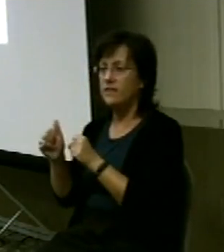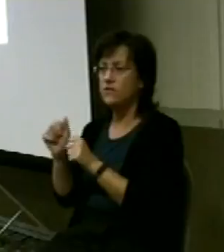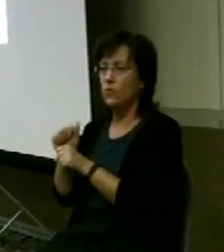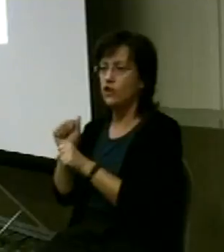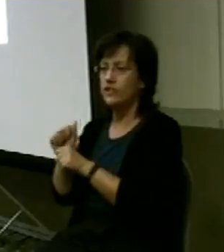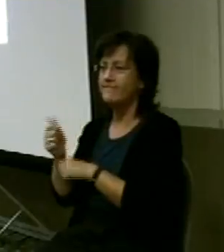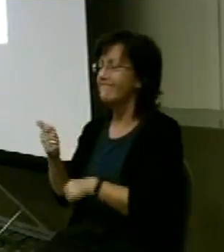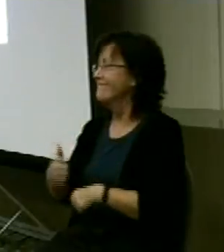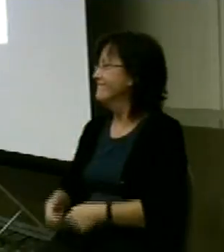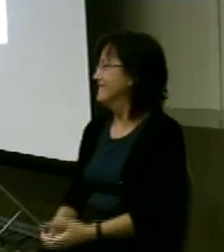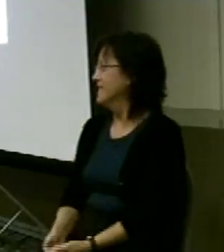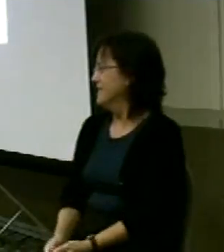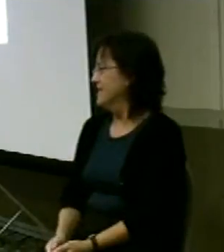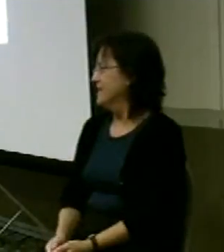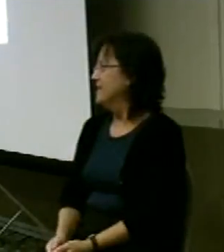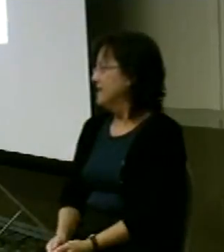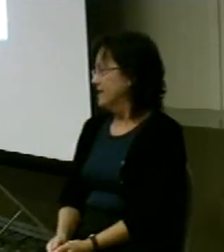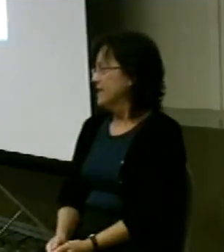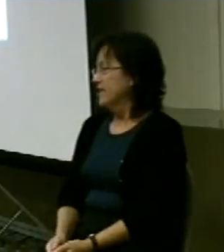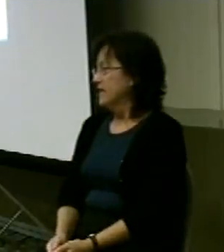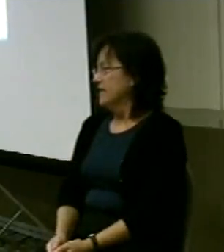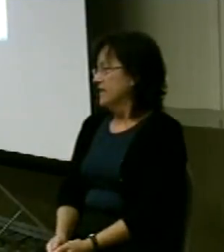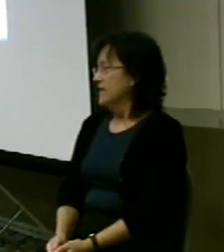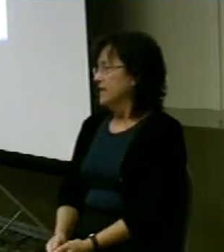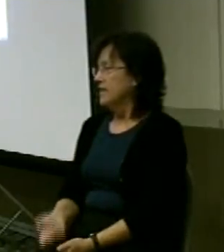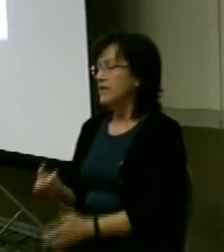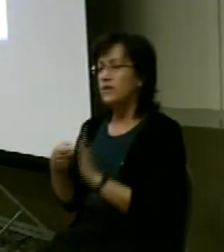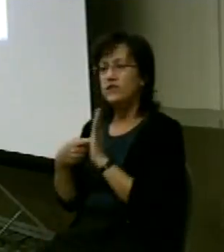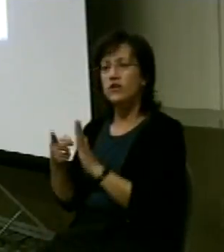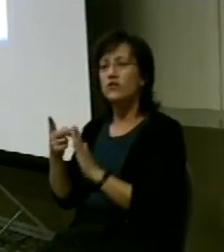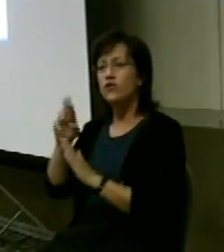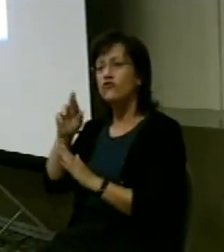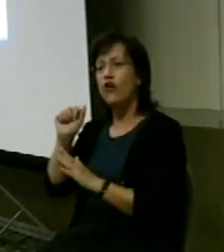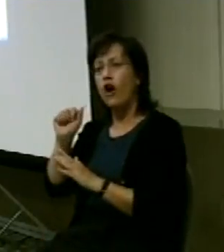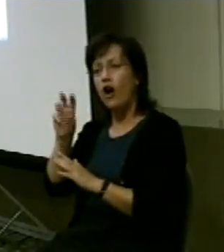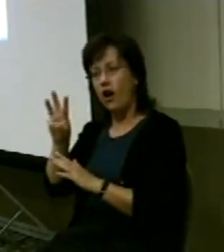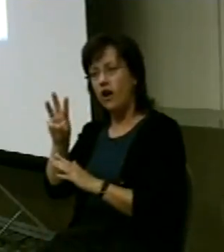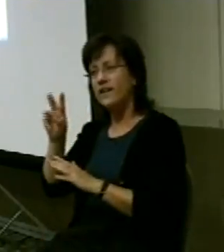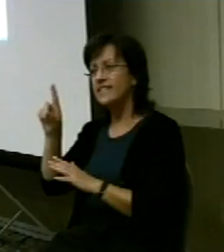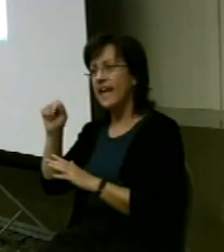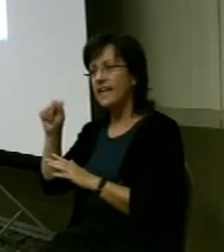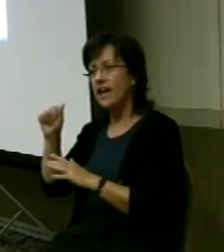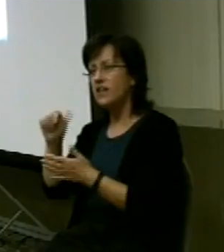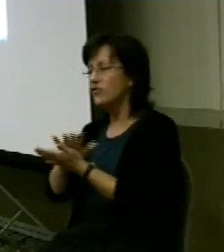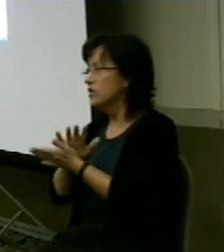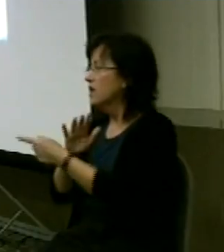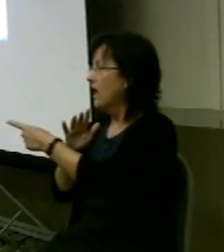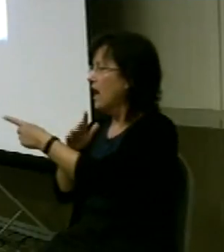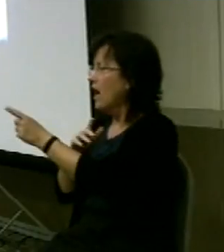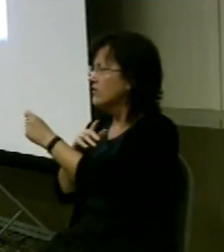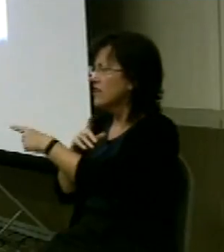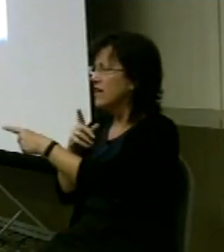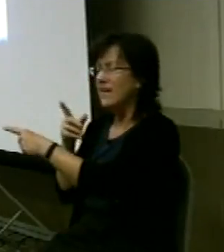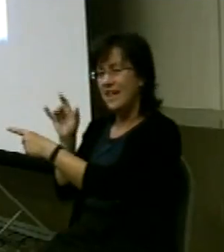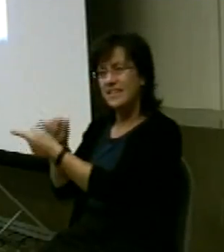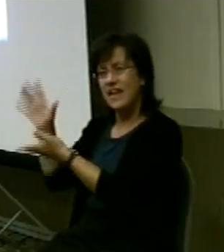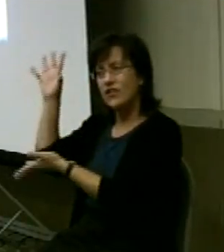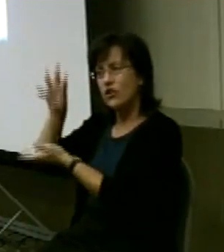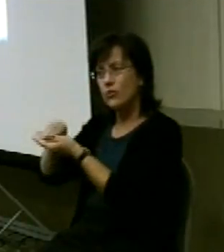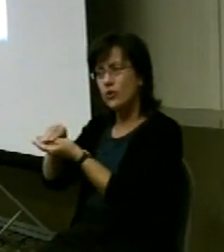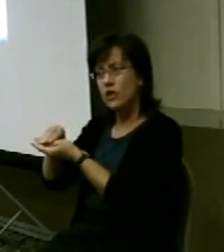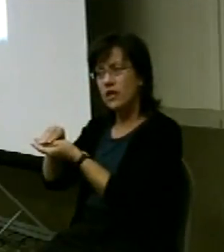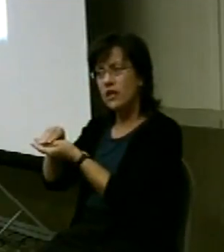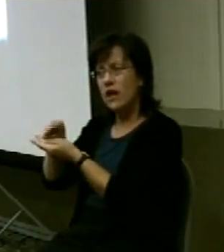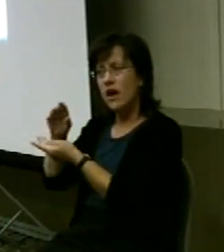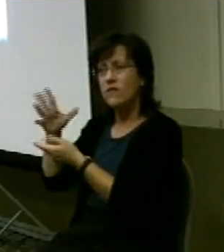It should show you the raw data sheet of how that was collected. That's what I was going to ask you. Is that the accumulation of the total time off